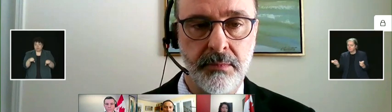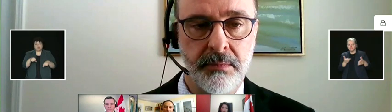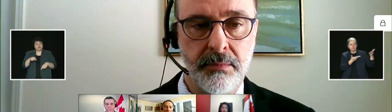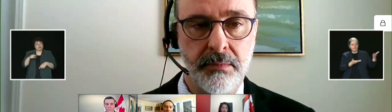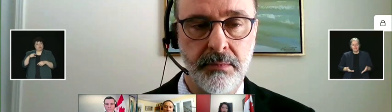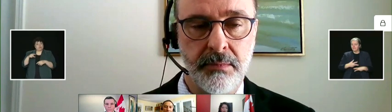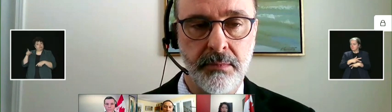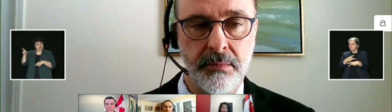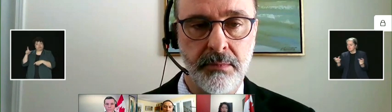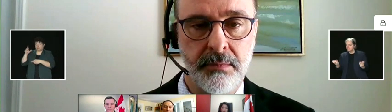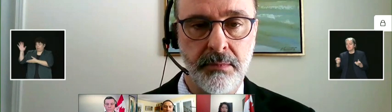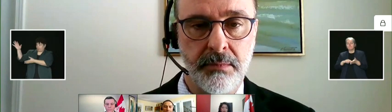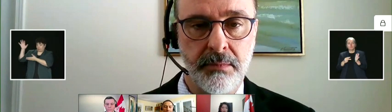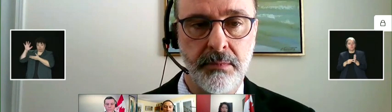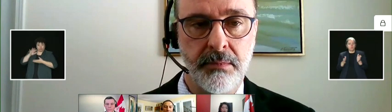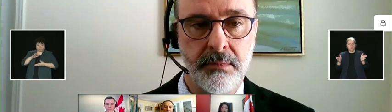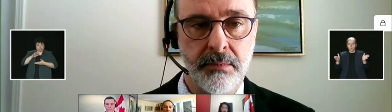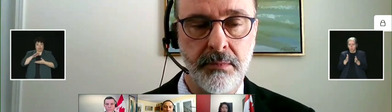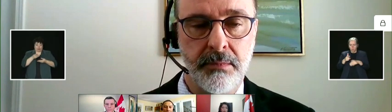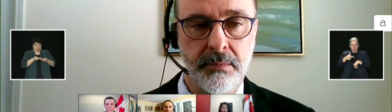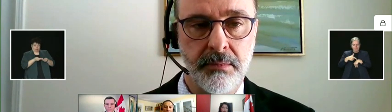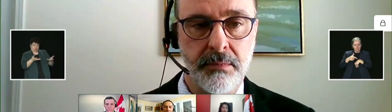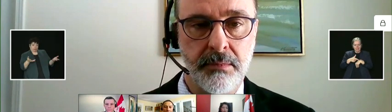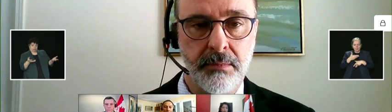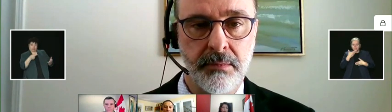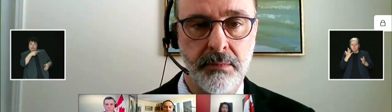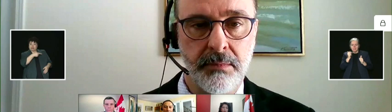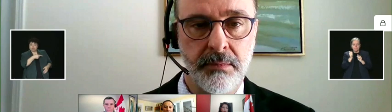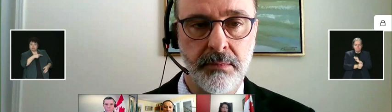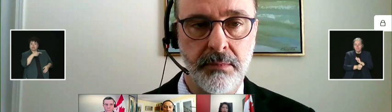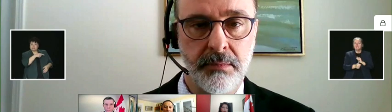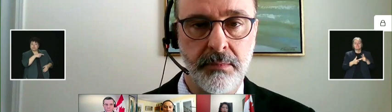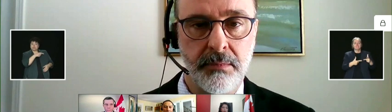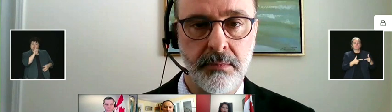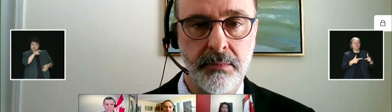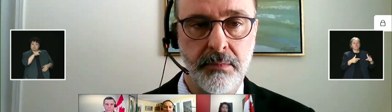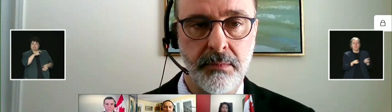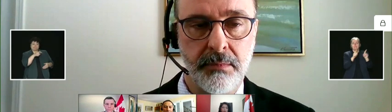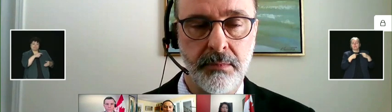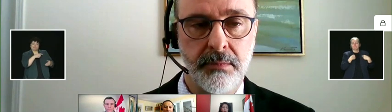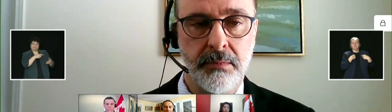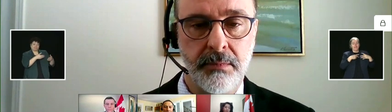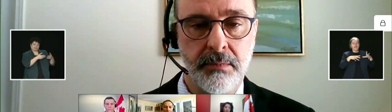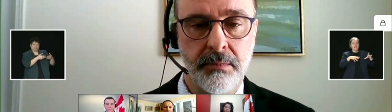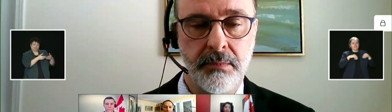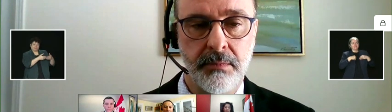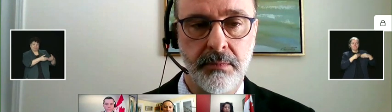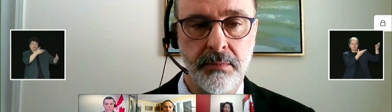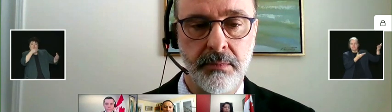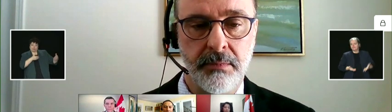nous avons accepté une échéance plus écourtée.